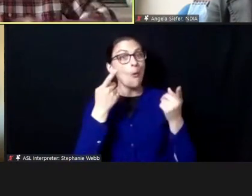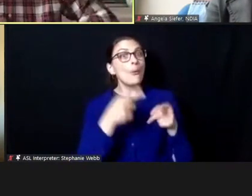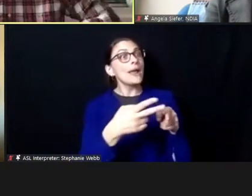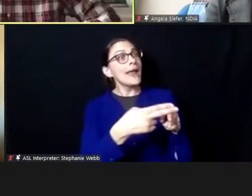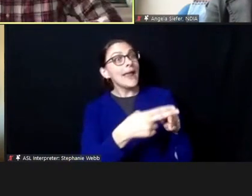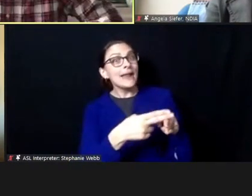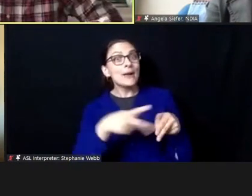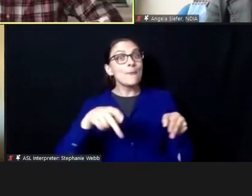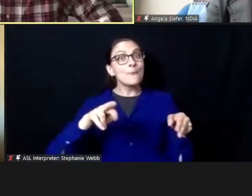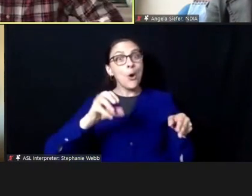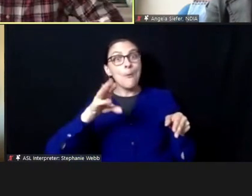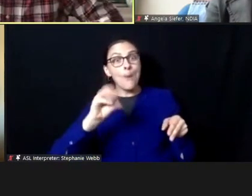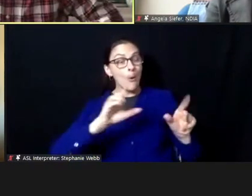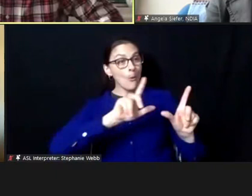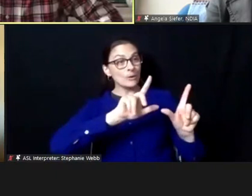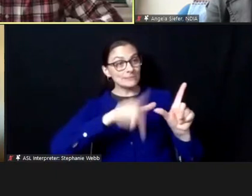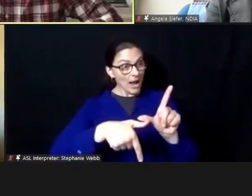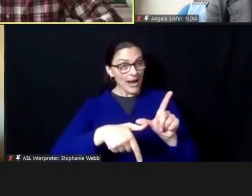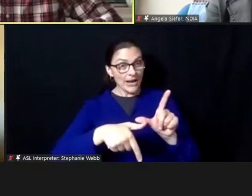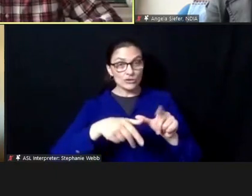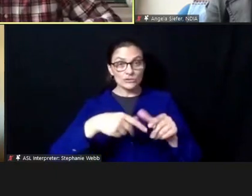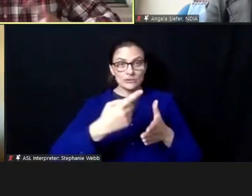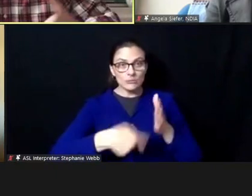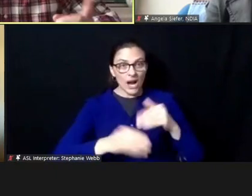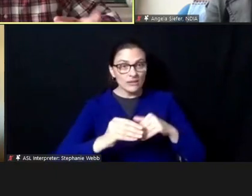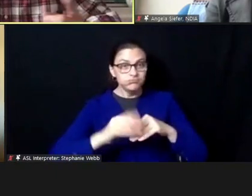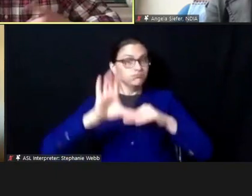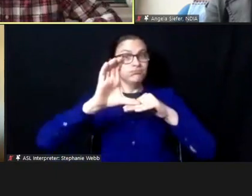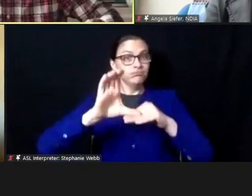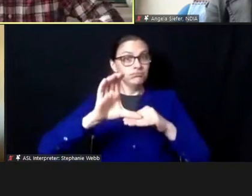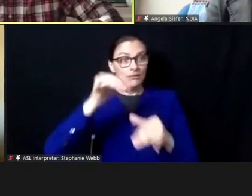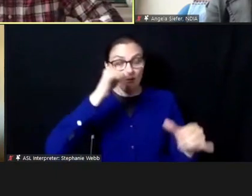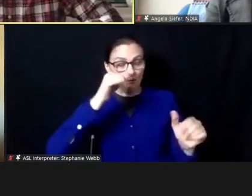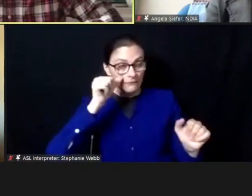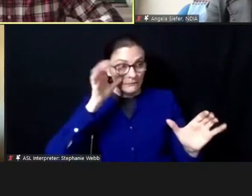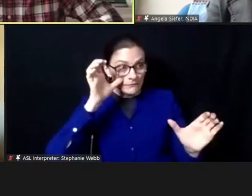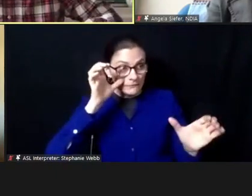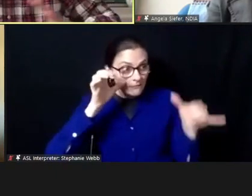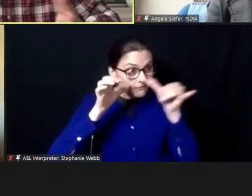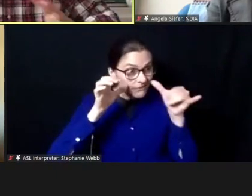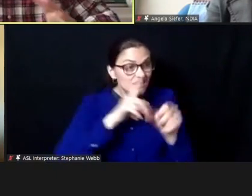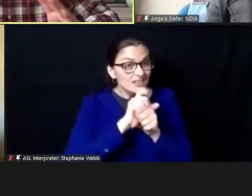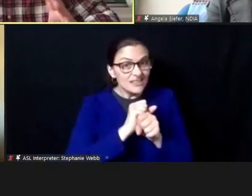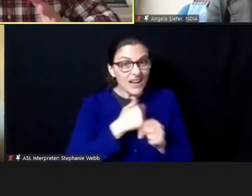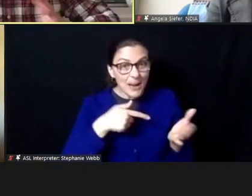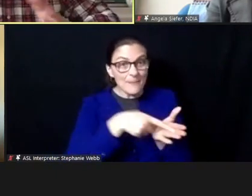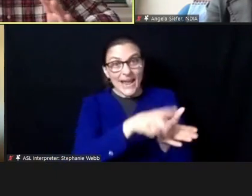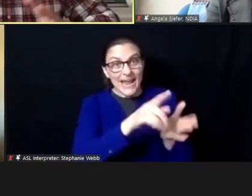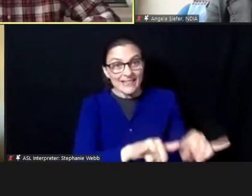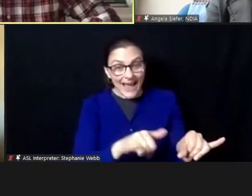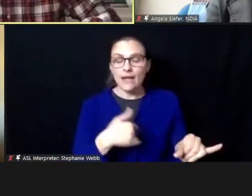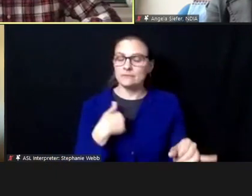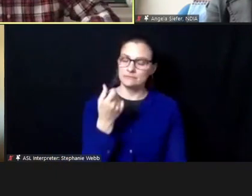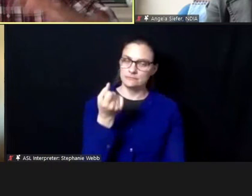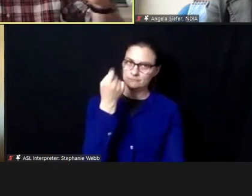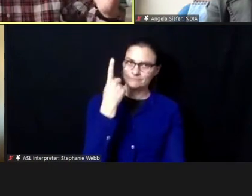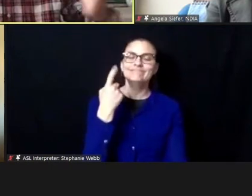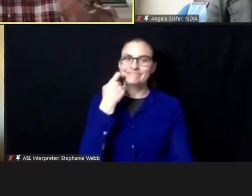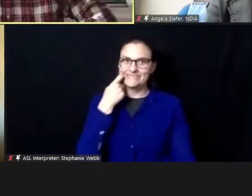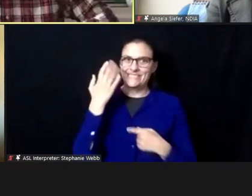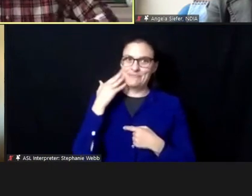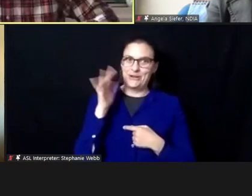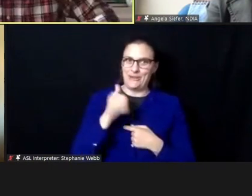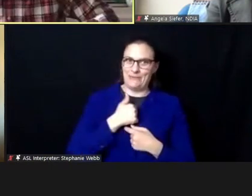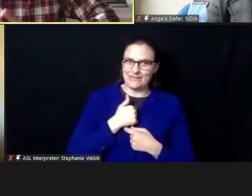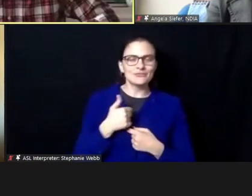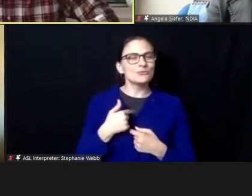this. I think there could be some agreement even with the ISPs of like, let's clear it up. Because as one of the